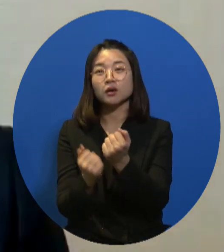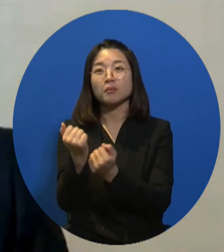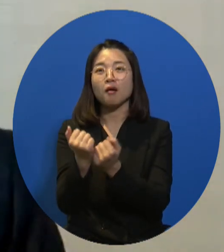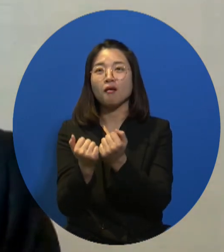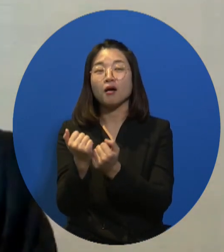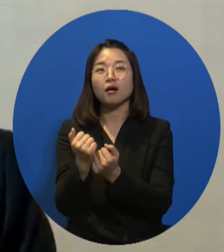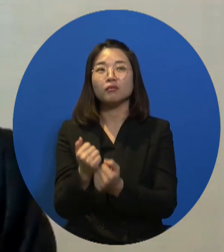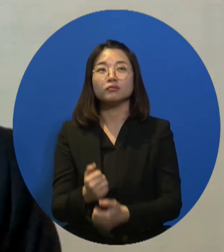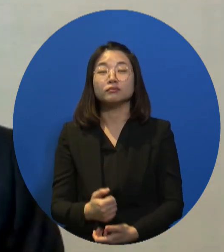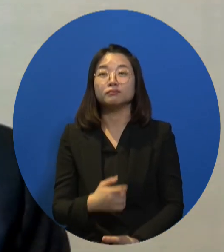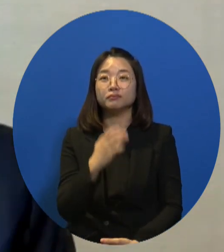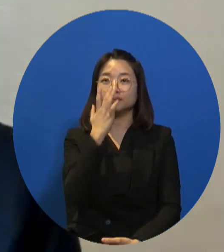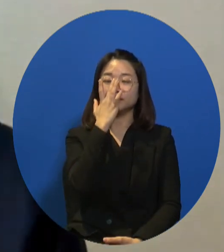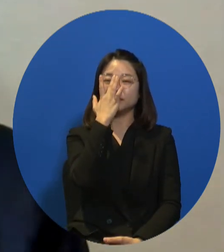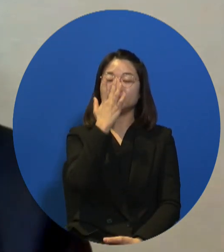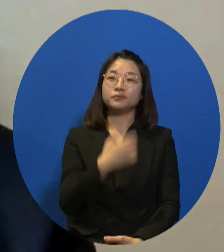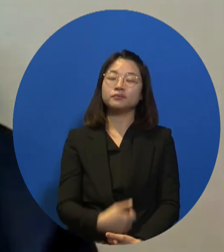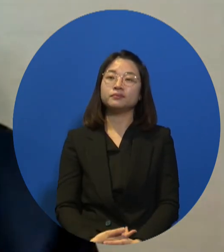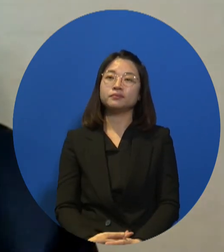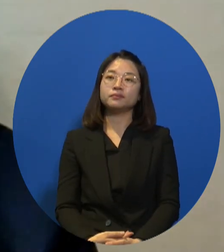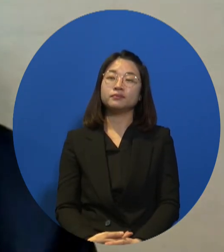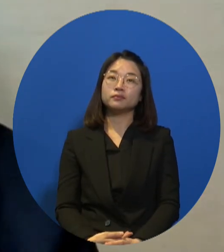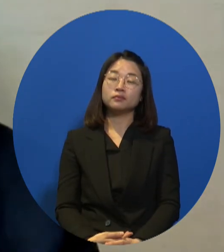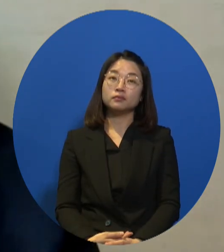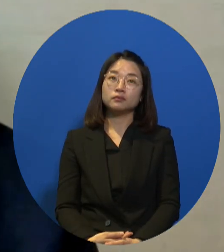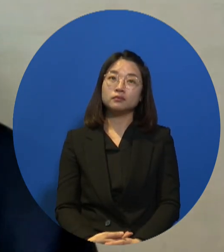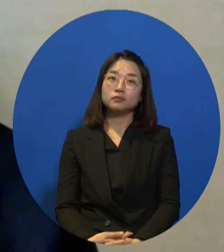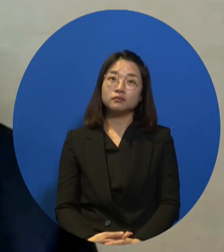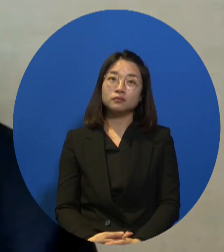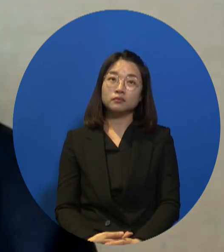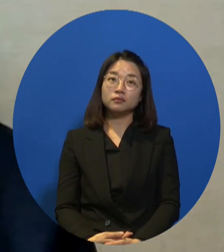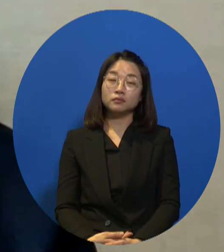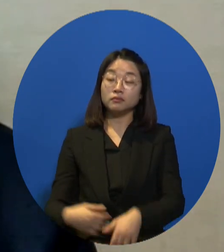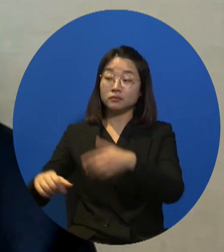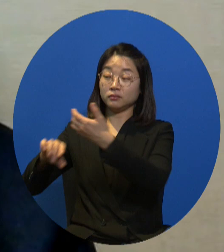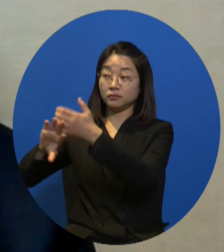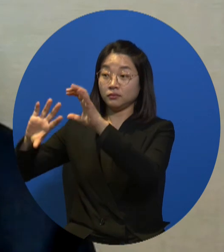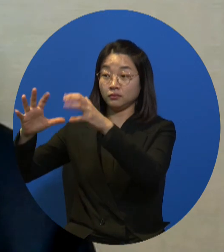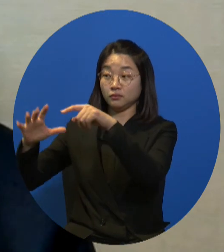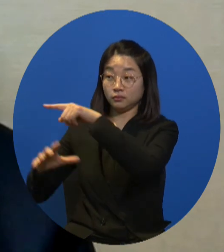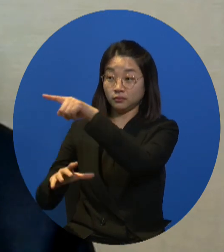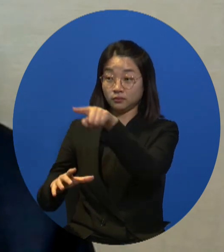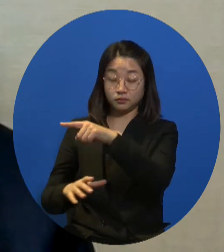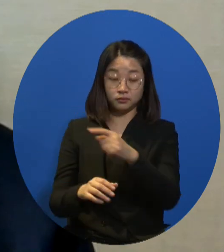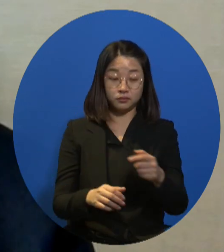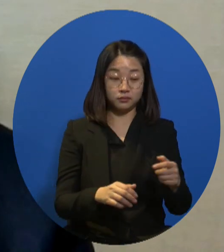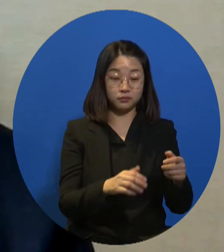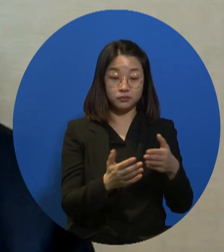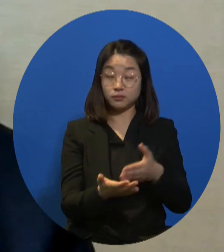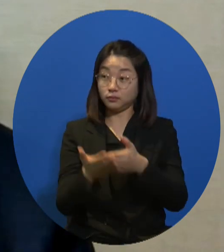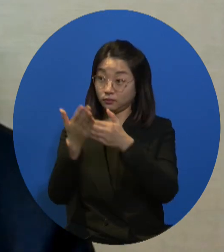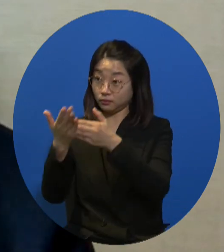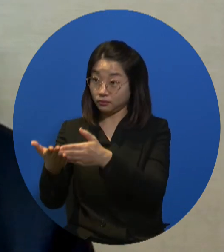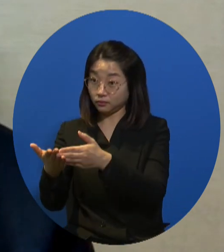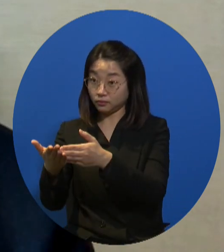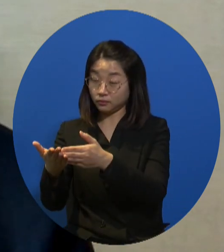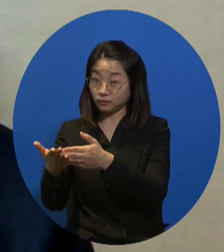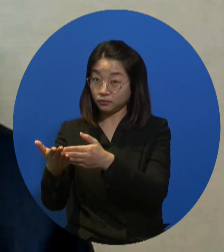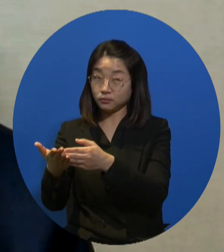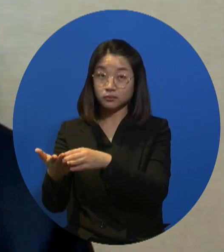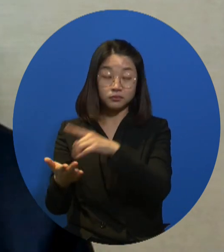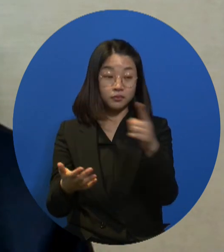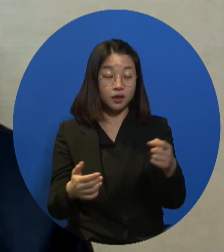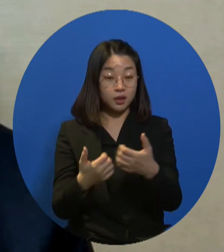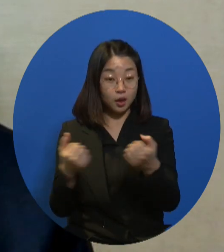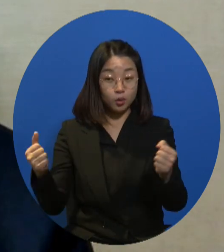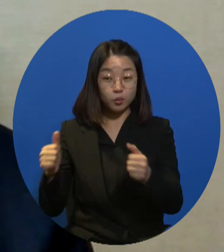then we can provide support to that end. So, for example, the international body's finding or the decision will